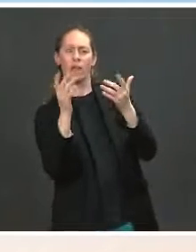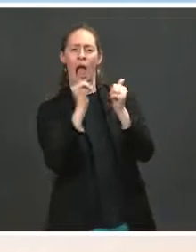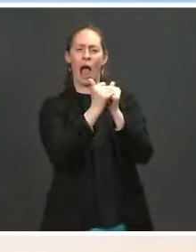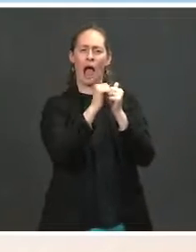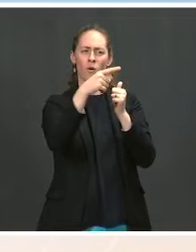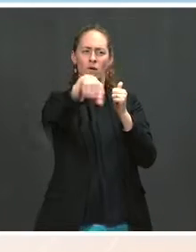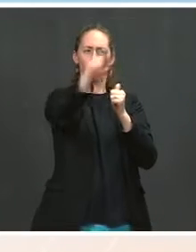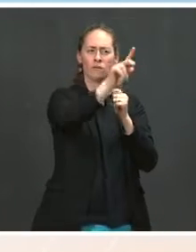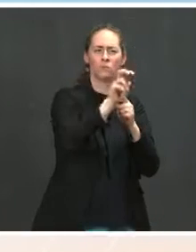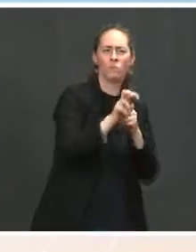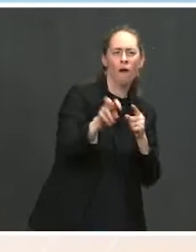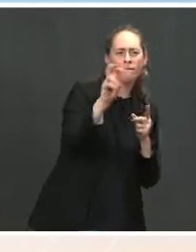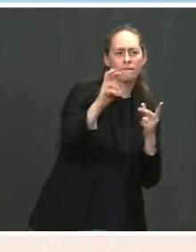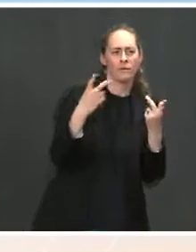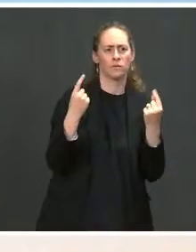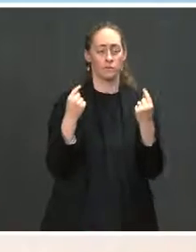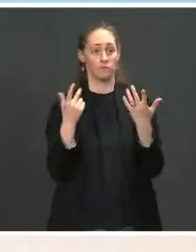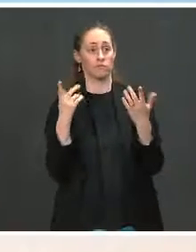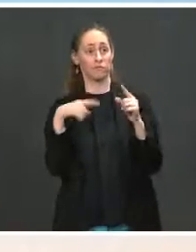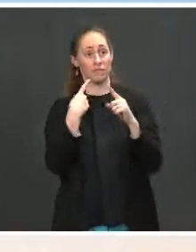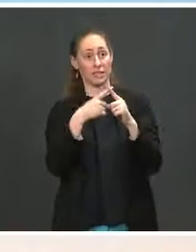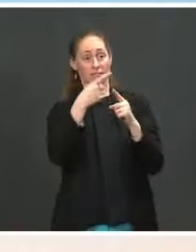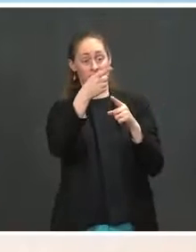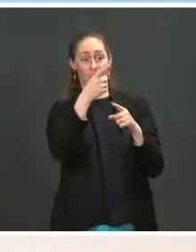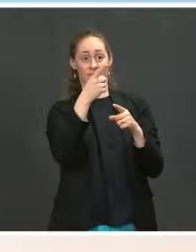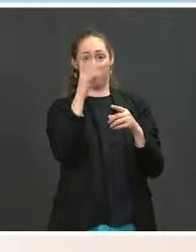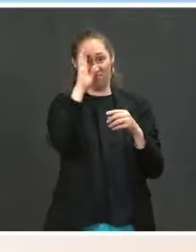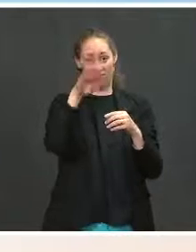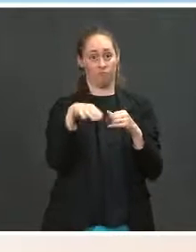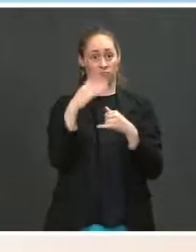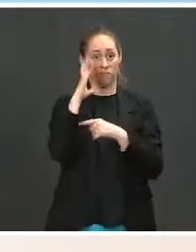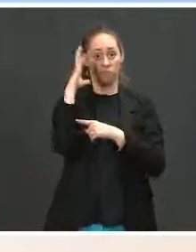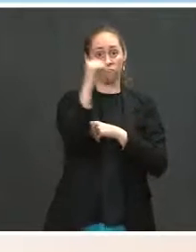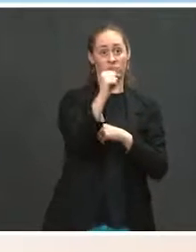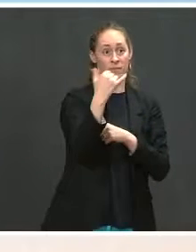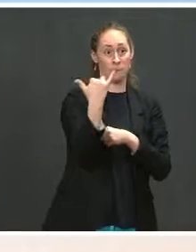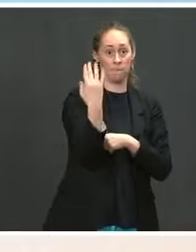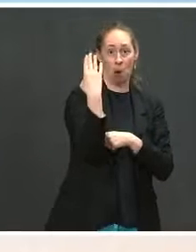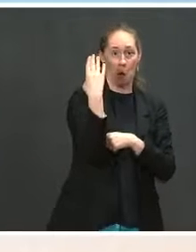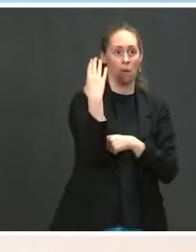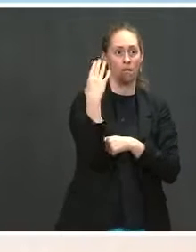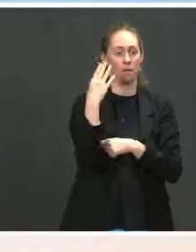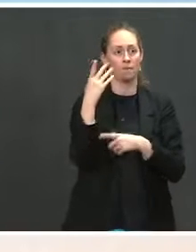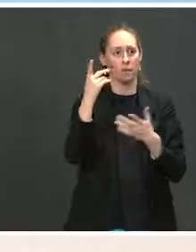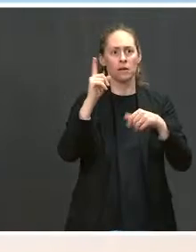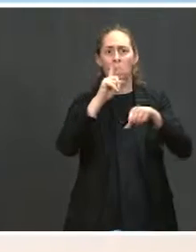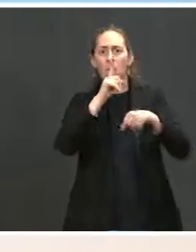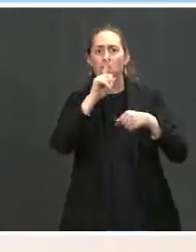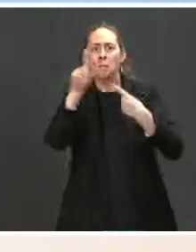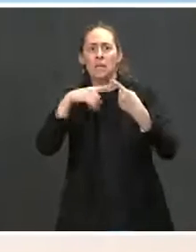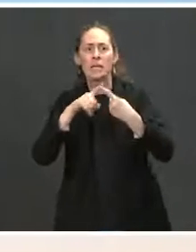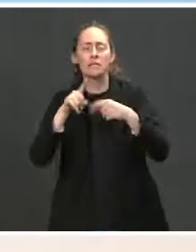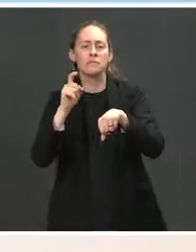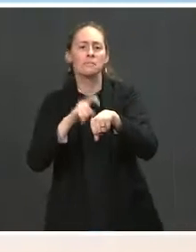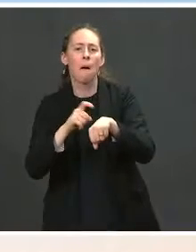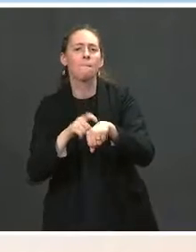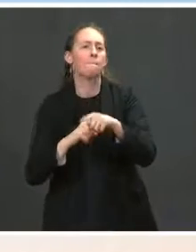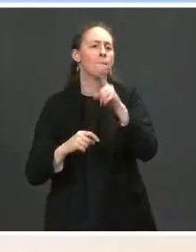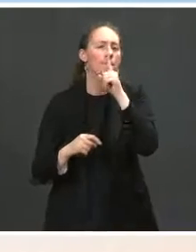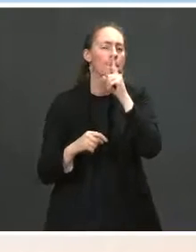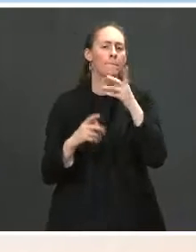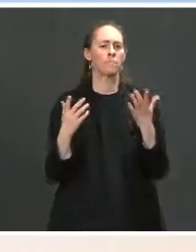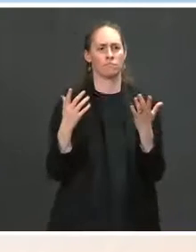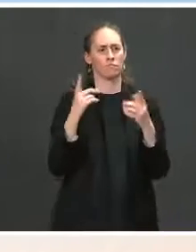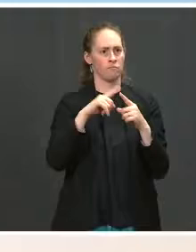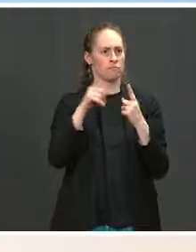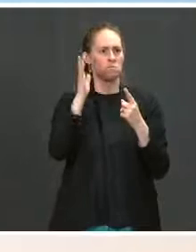make a trip, as she announced this morning. And while I don't think she announced the timing of it, that would certainly be another step in the sequence.